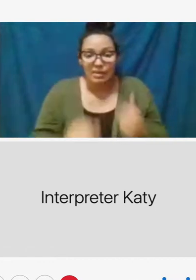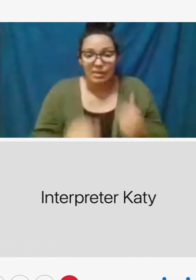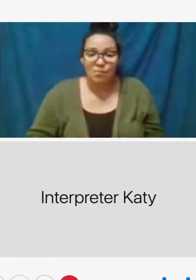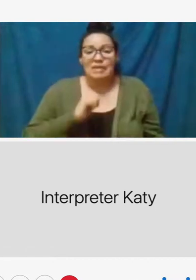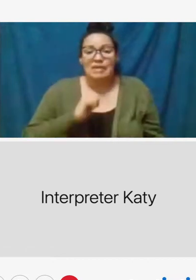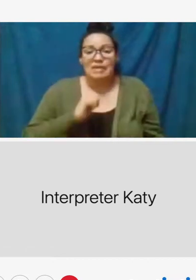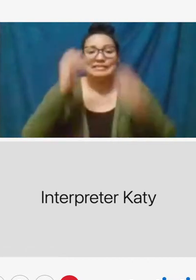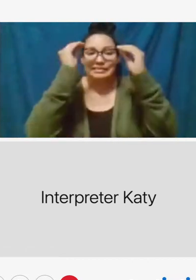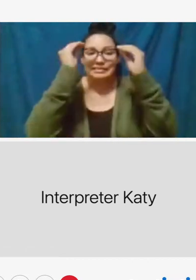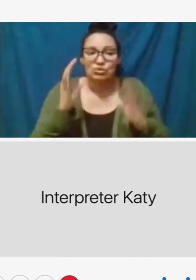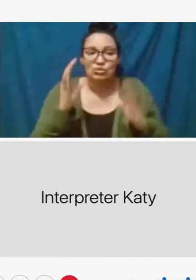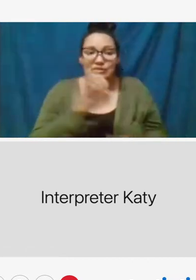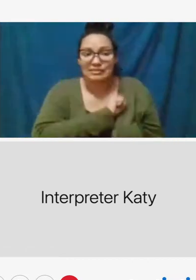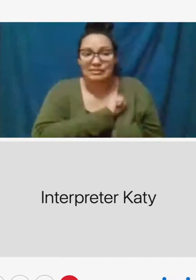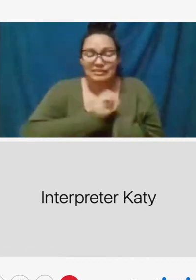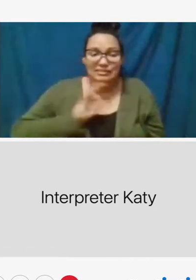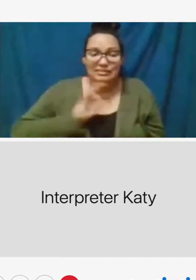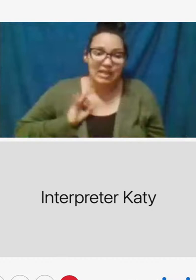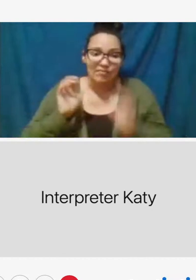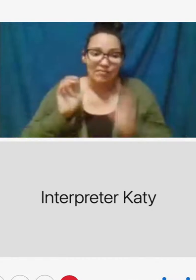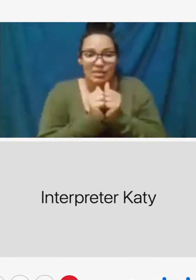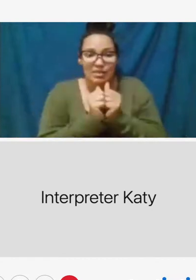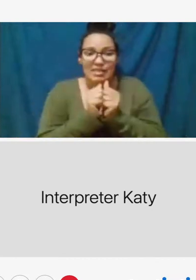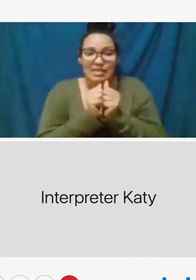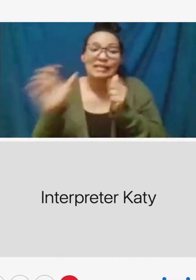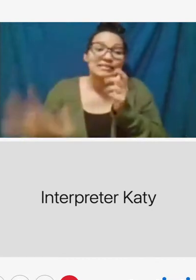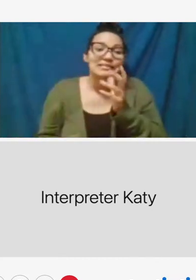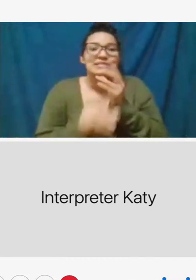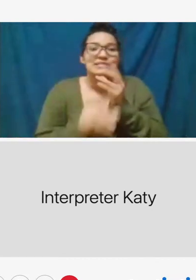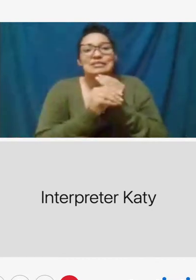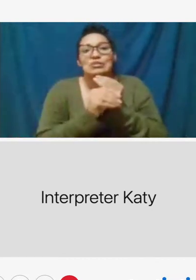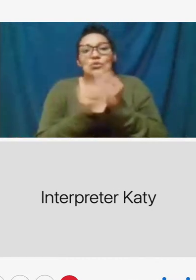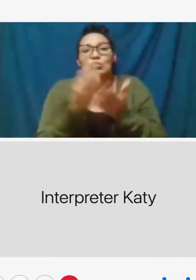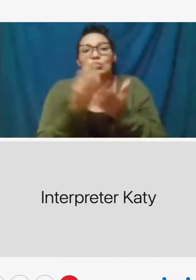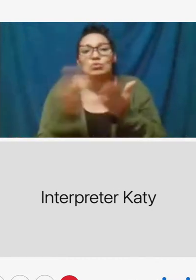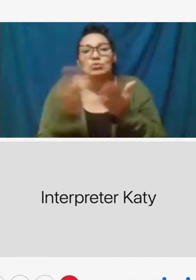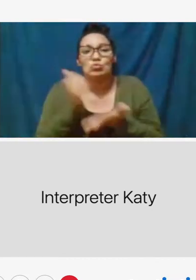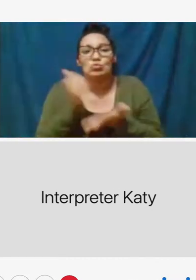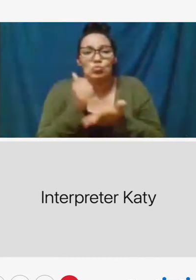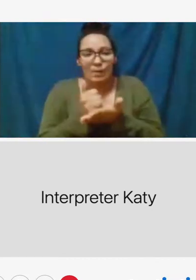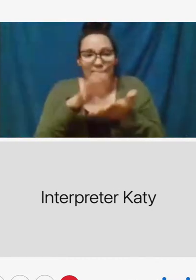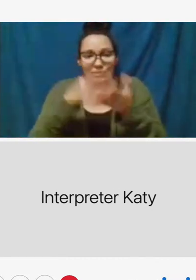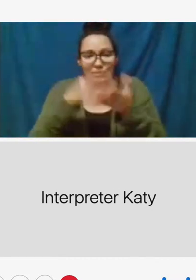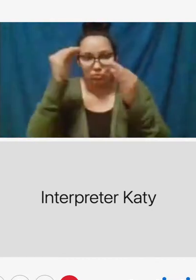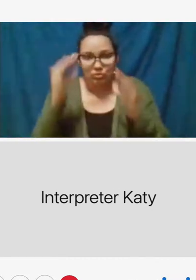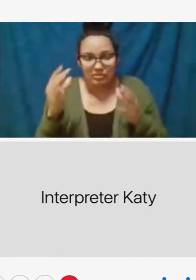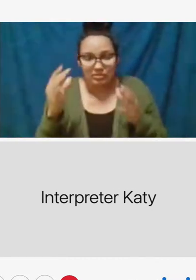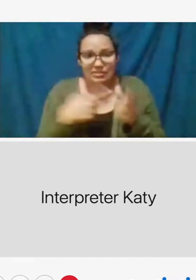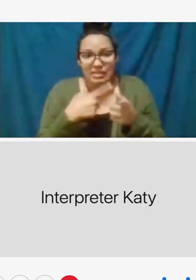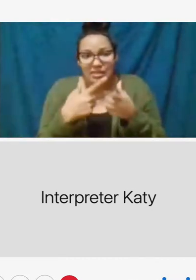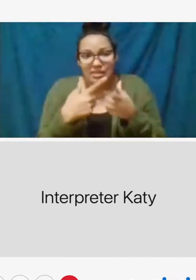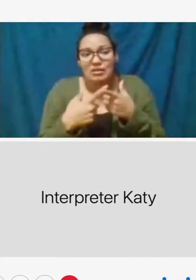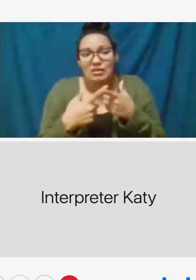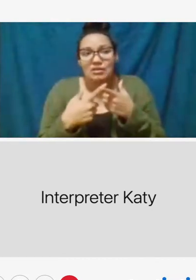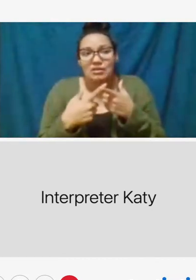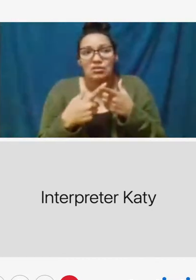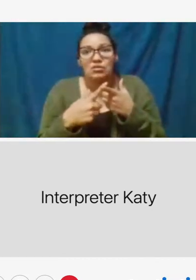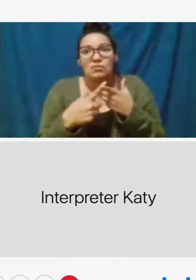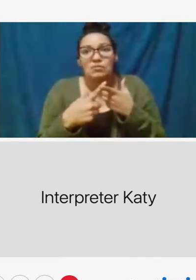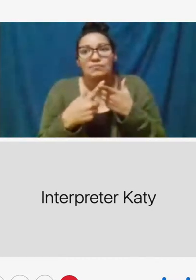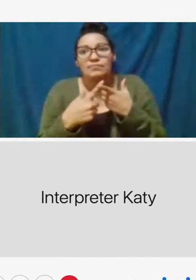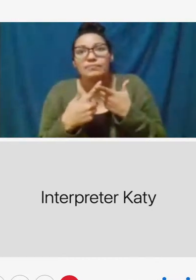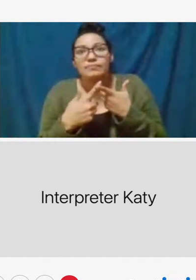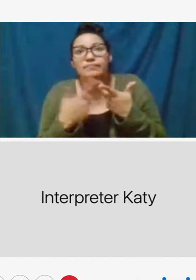with additional resources to help our students and to take some pressure and relief off